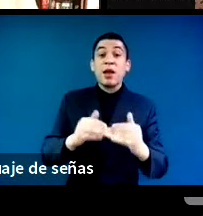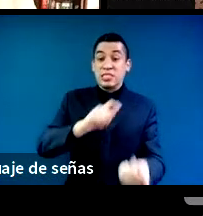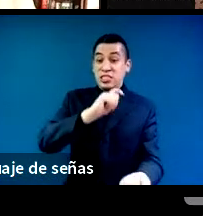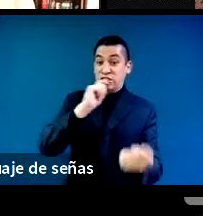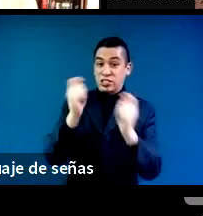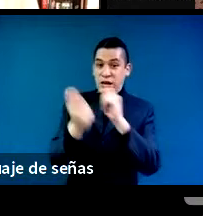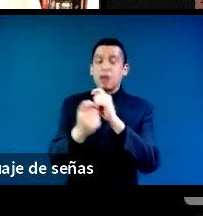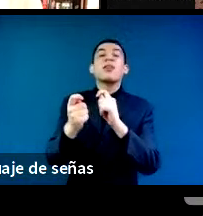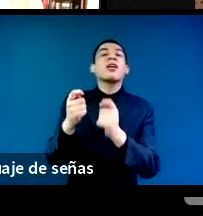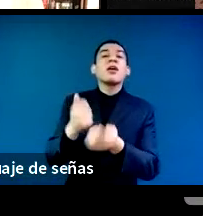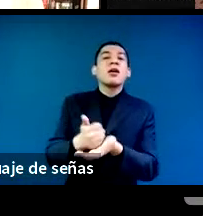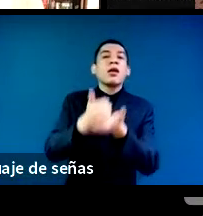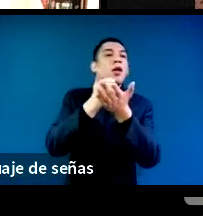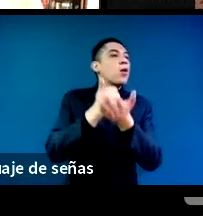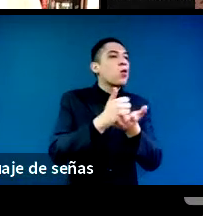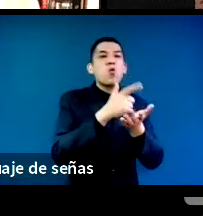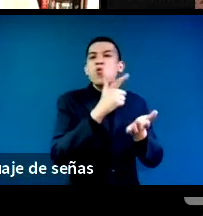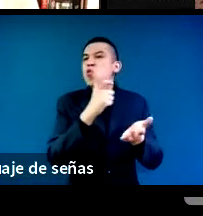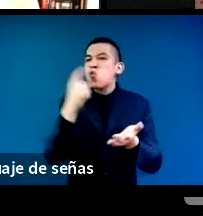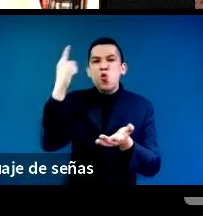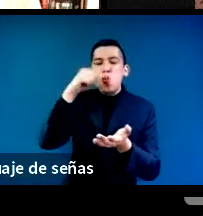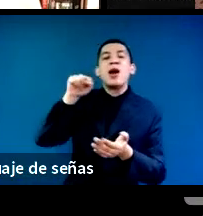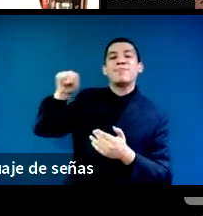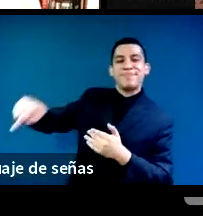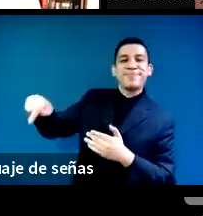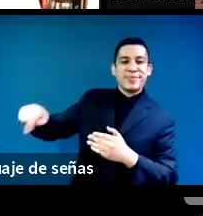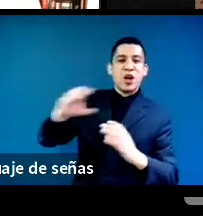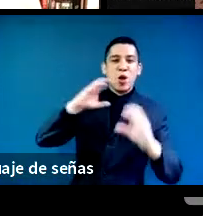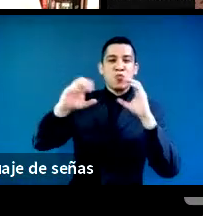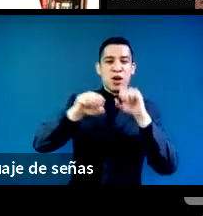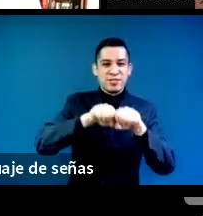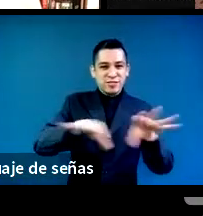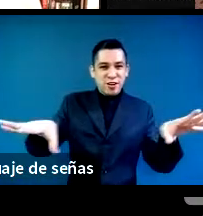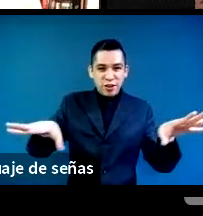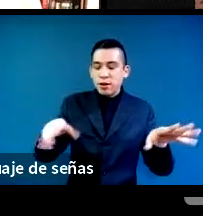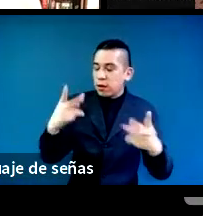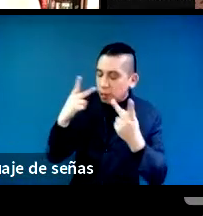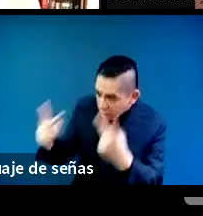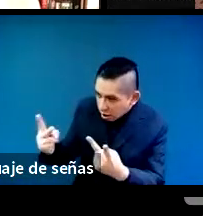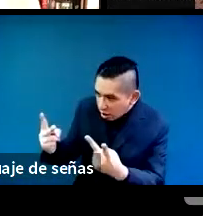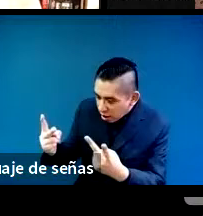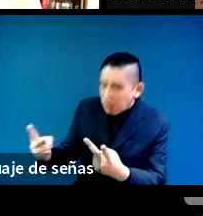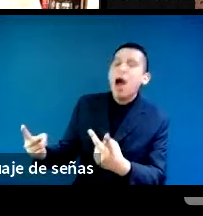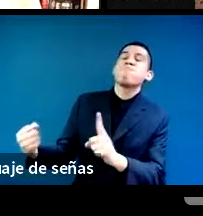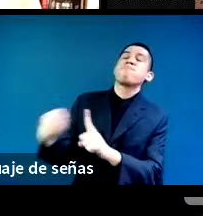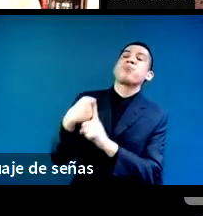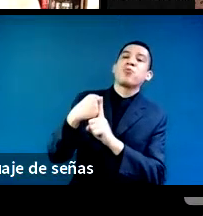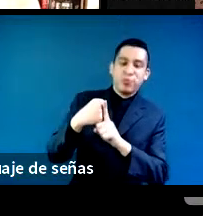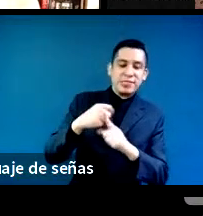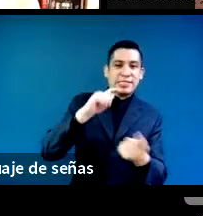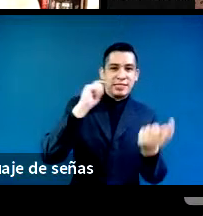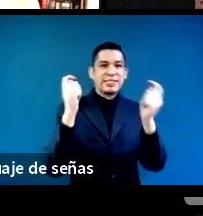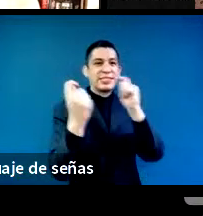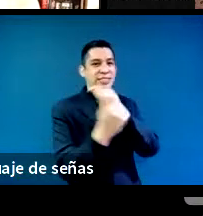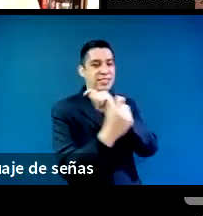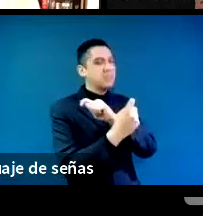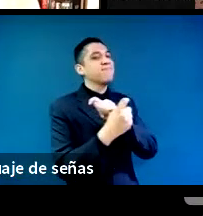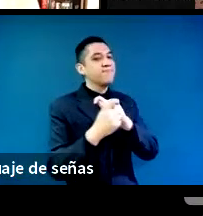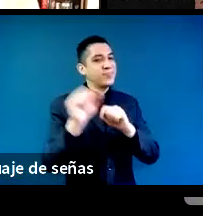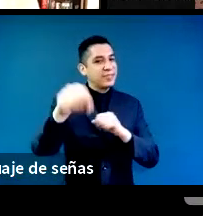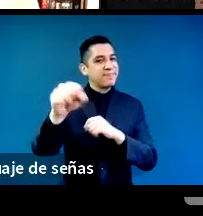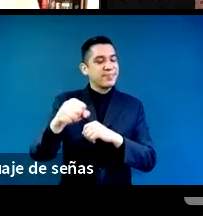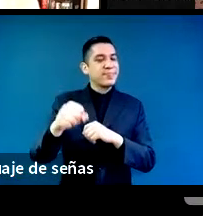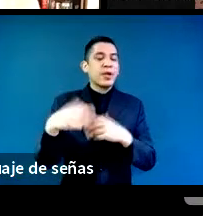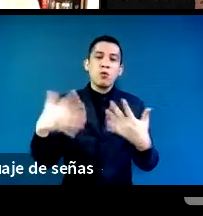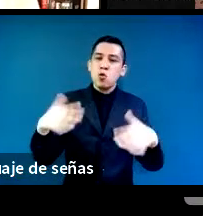Thank you so much. What a powerful message. And I absolutely agree. When we work in media, we tend to forget the impact that our